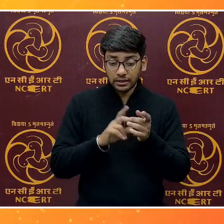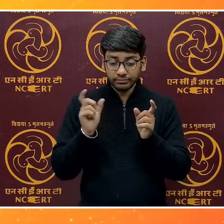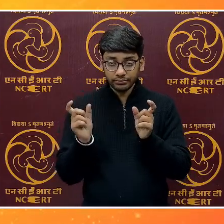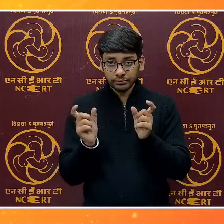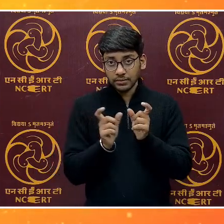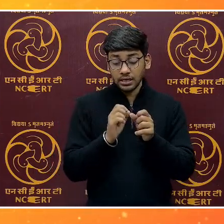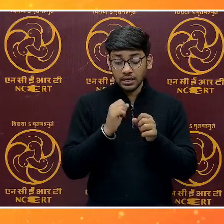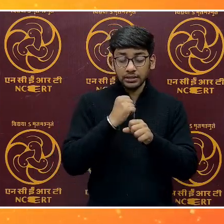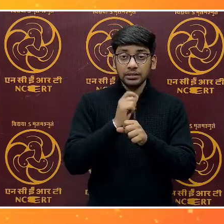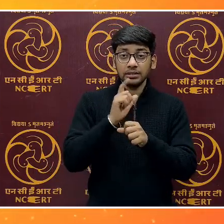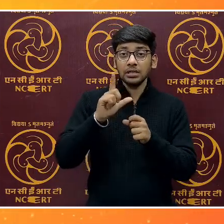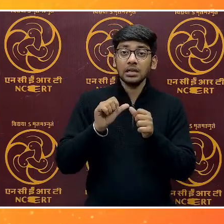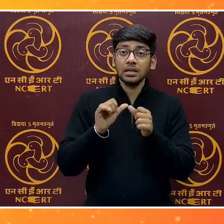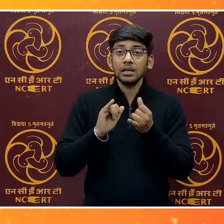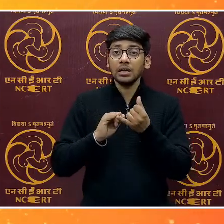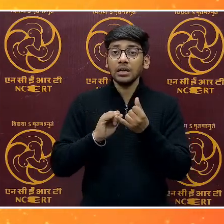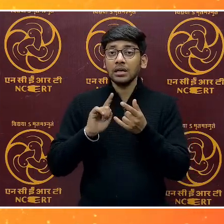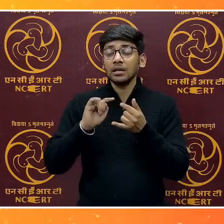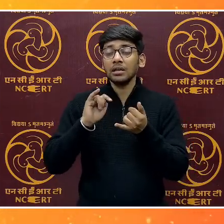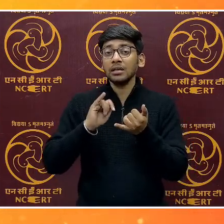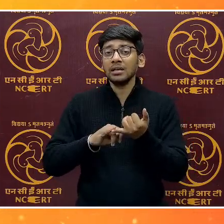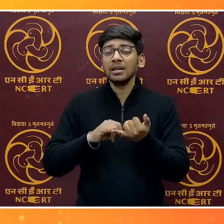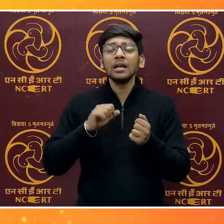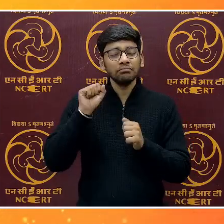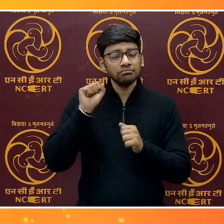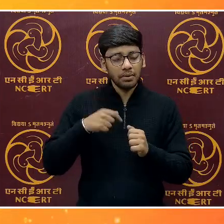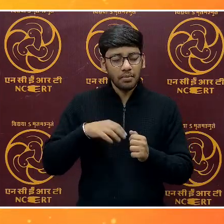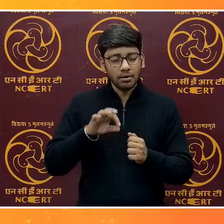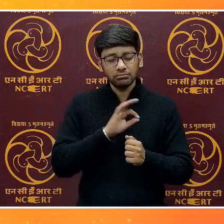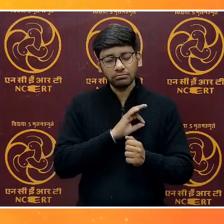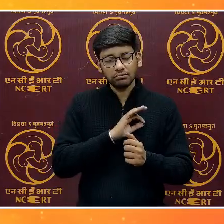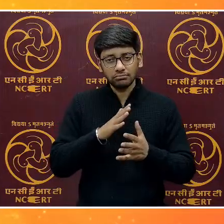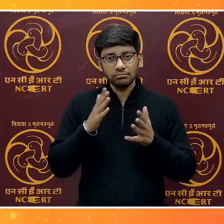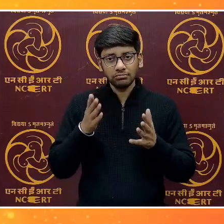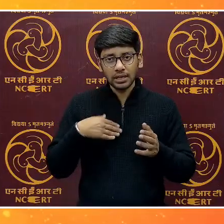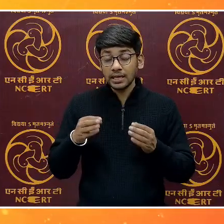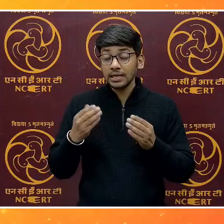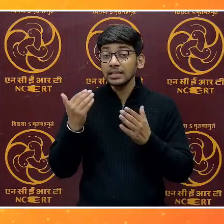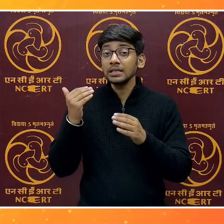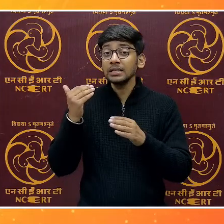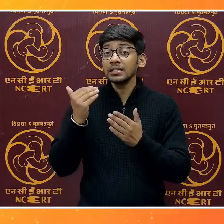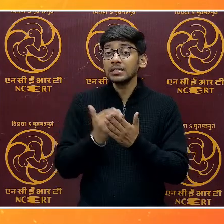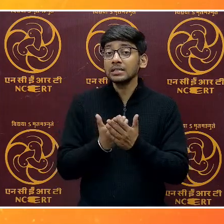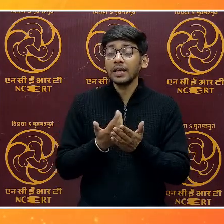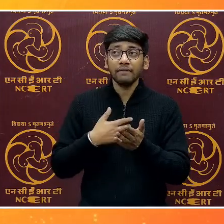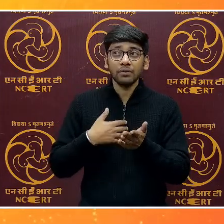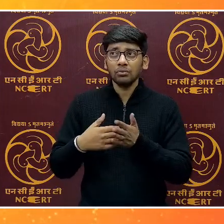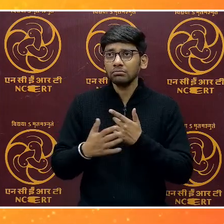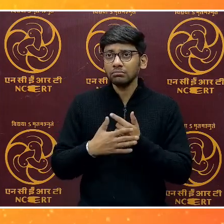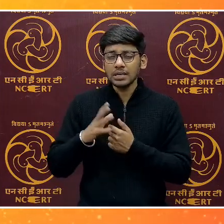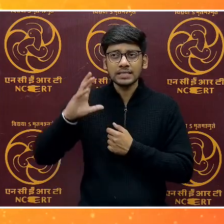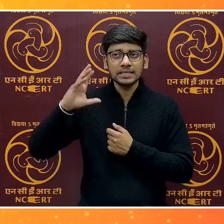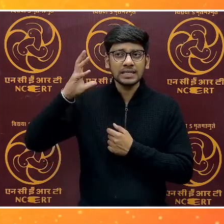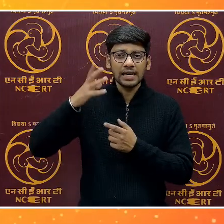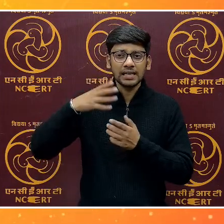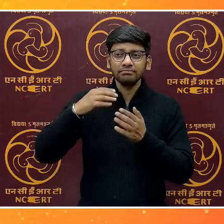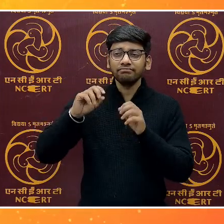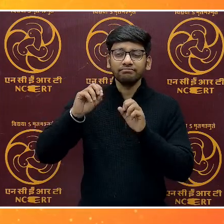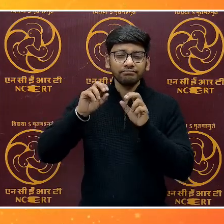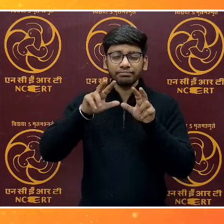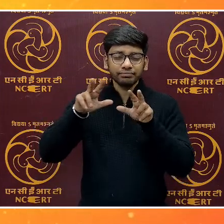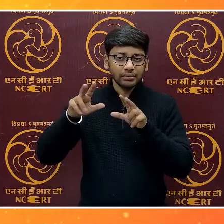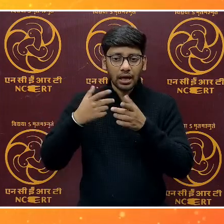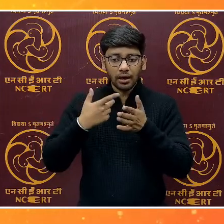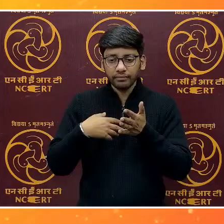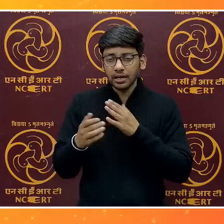wearing sunglasses. Do you? Of course I do. And they also save us from bright sunny rays. Yes. Then we have